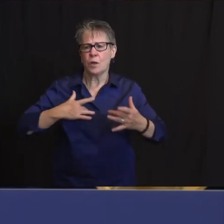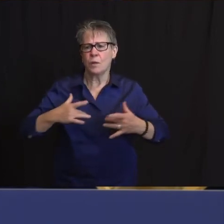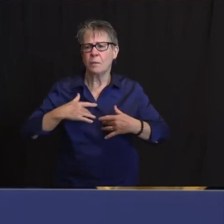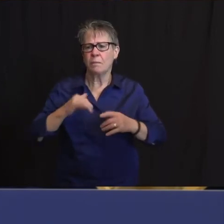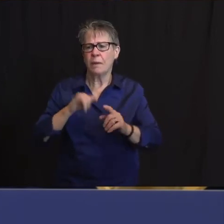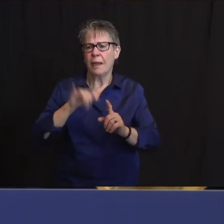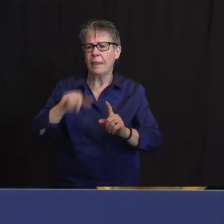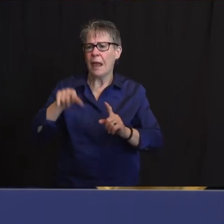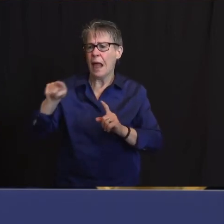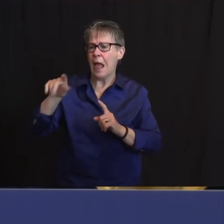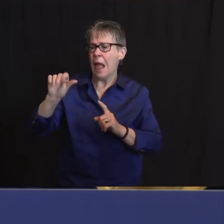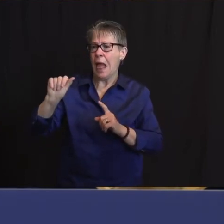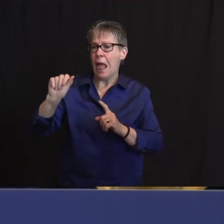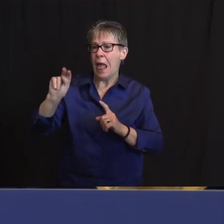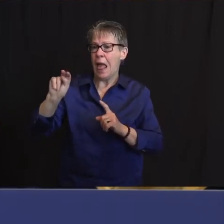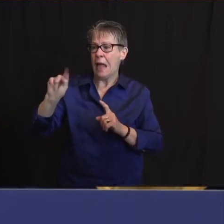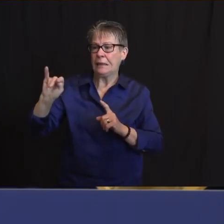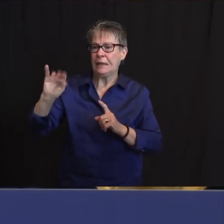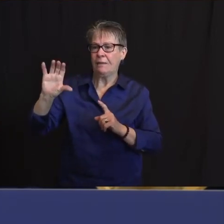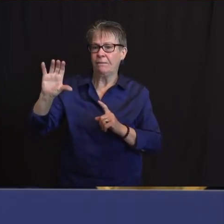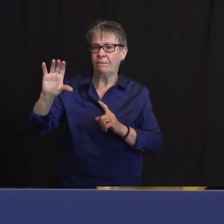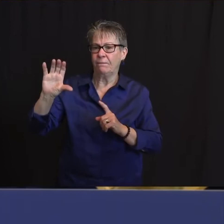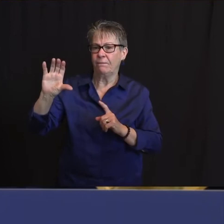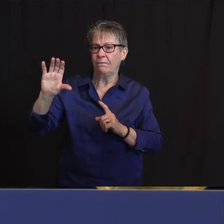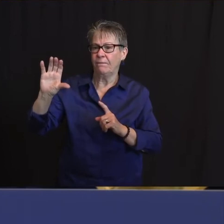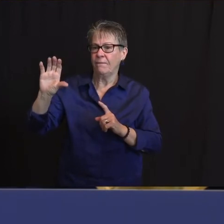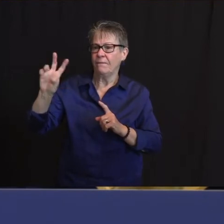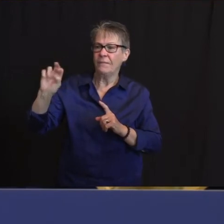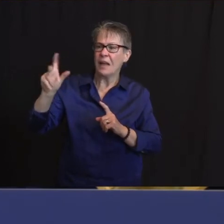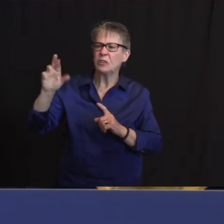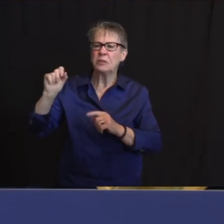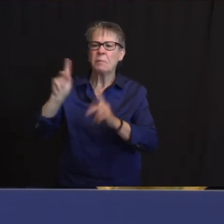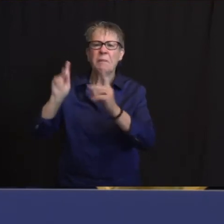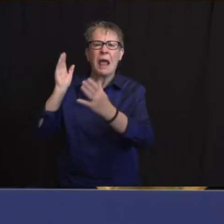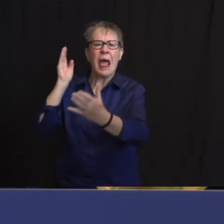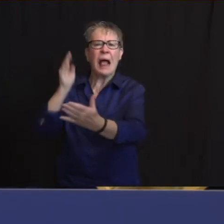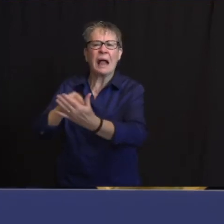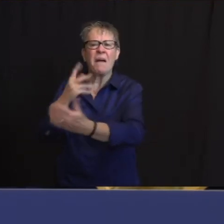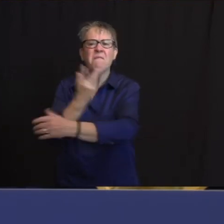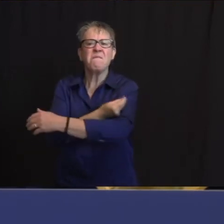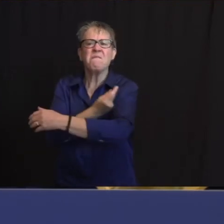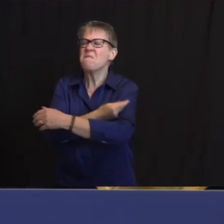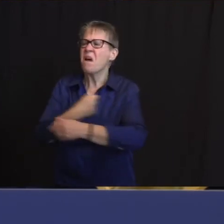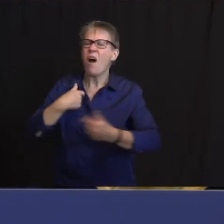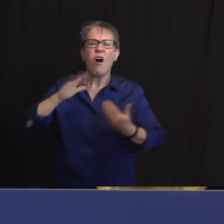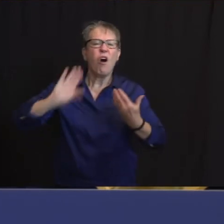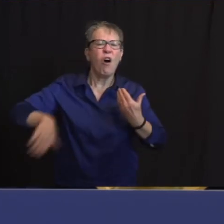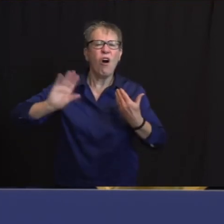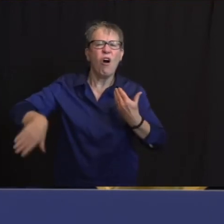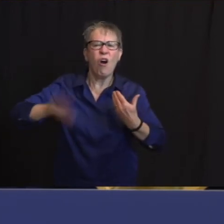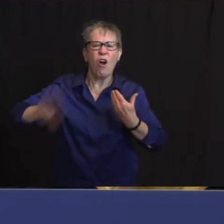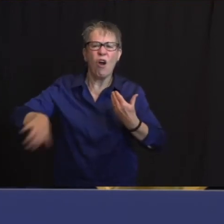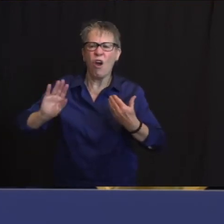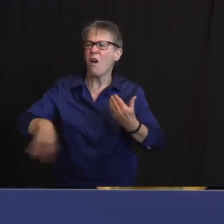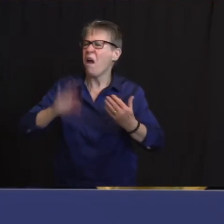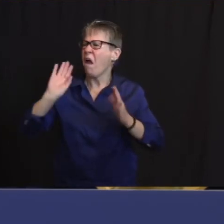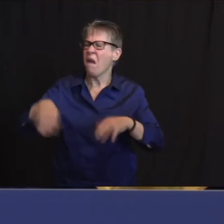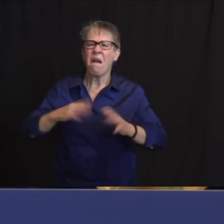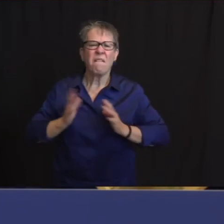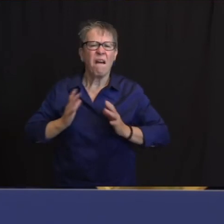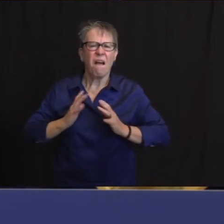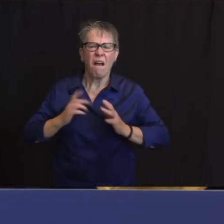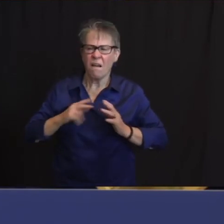concern that we all had going into this feels like it is fading down rapidly, and that's very good news, because that